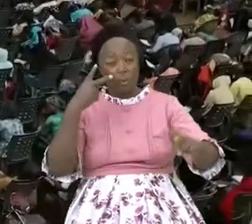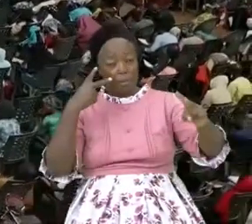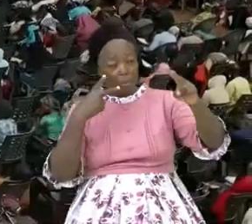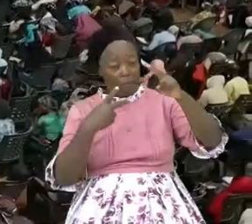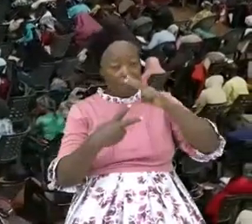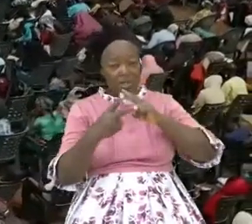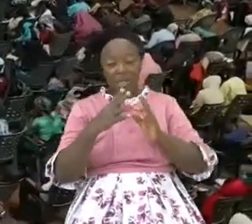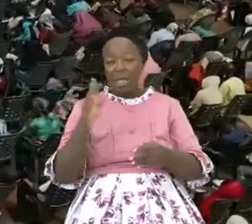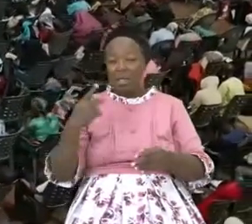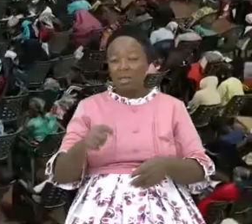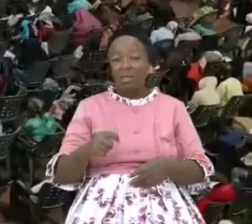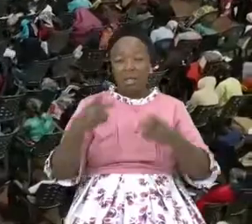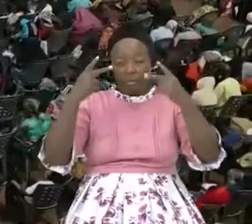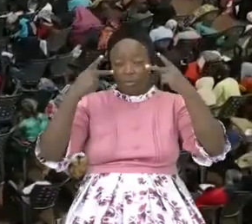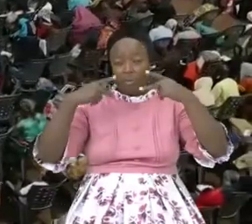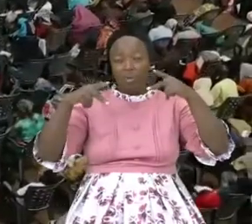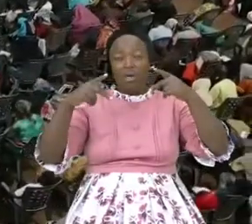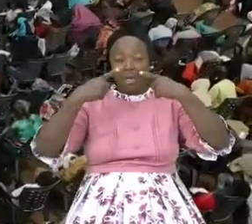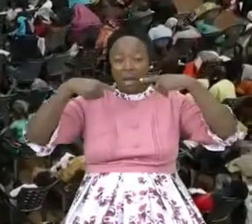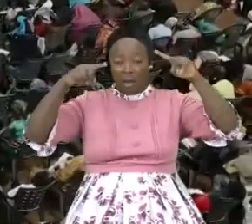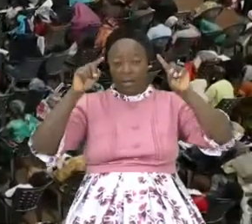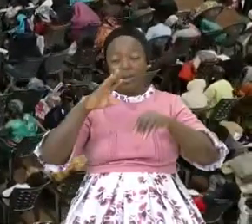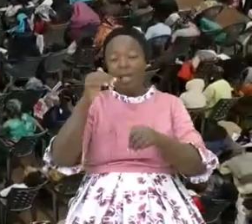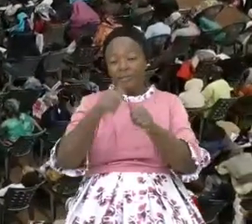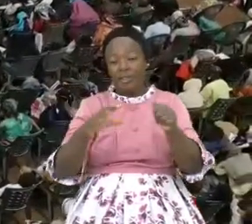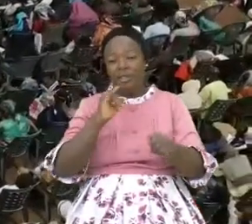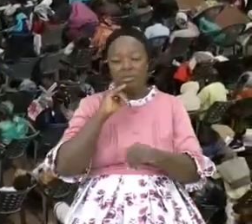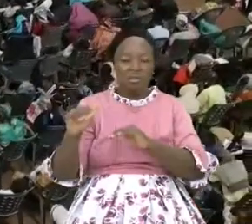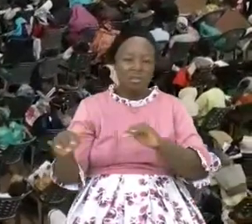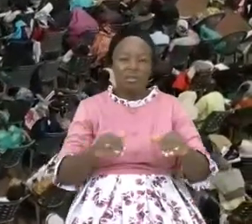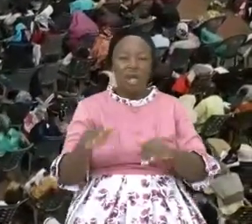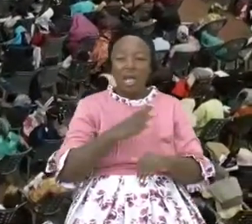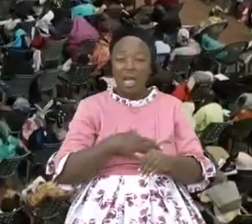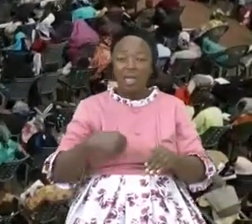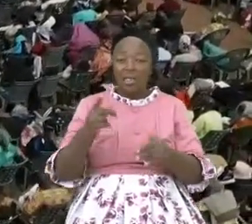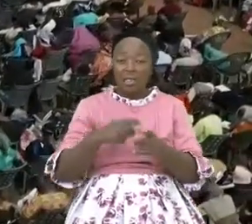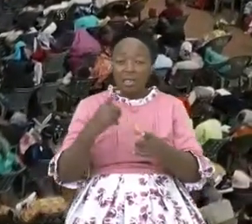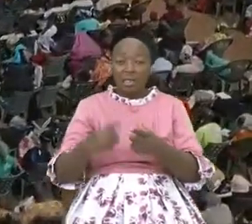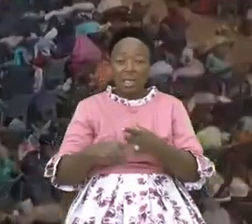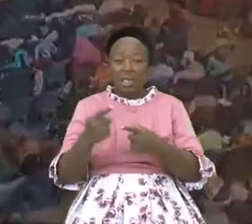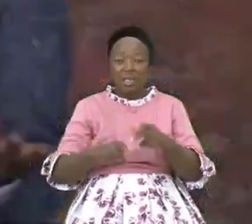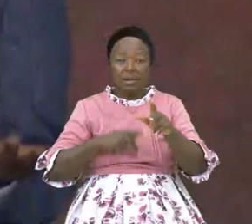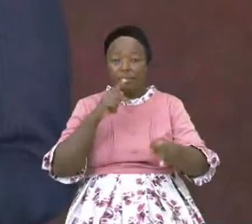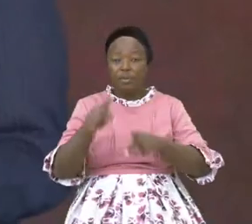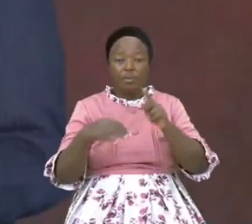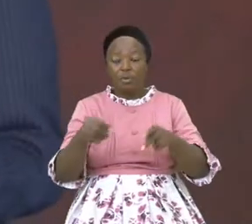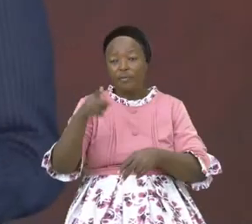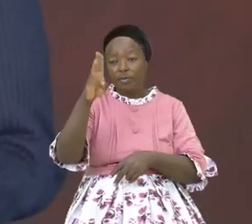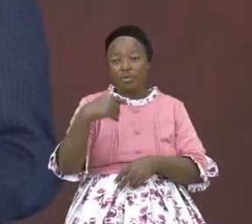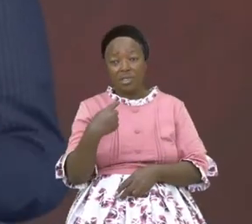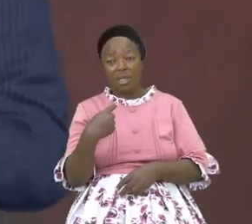the pronouncement, everything is done. And then the people of God